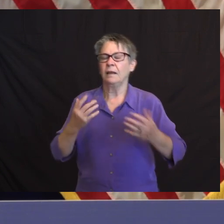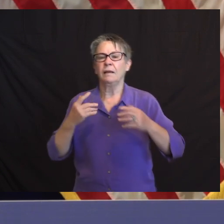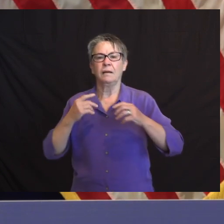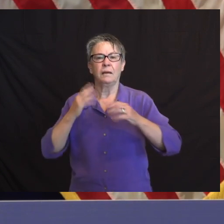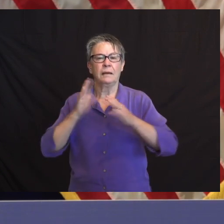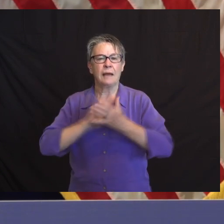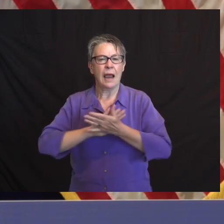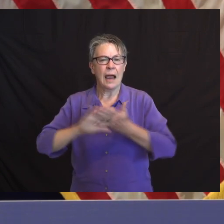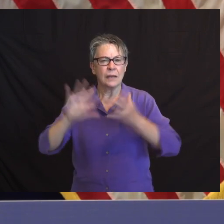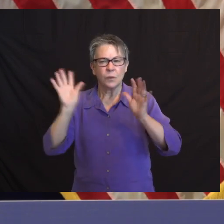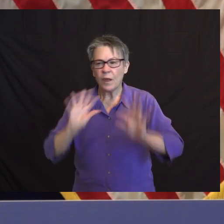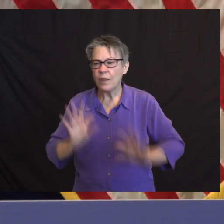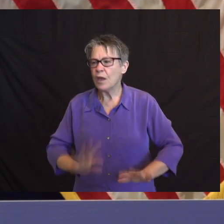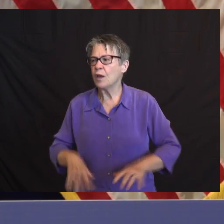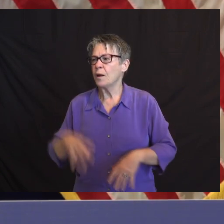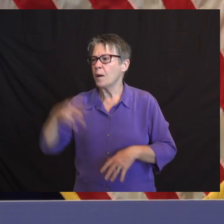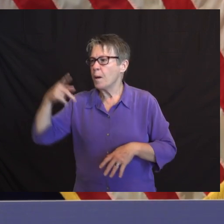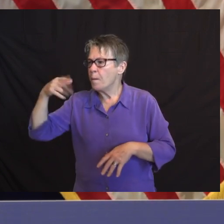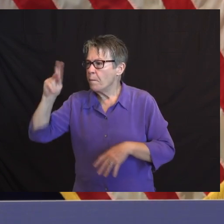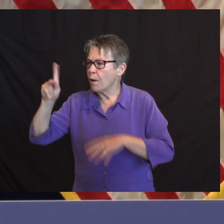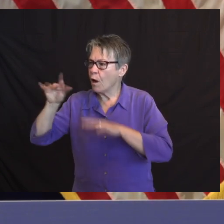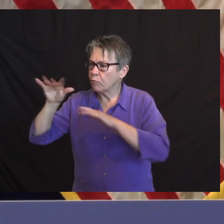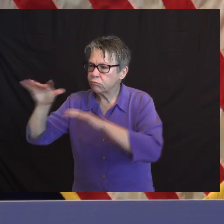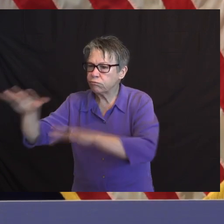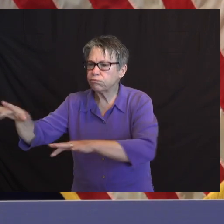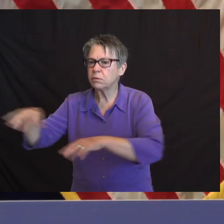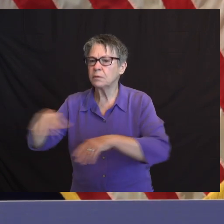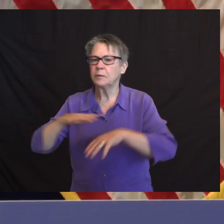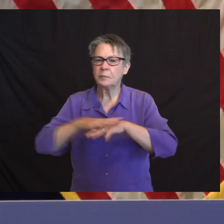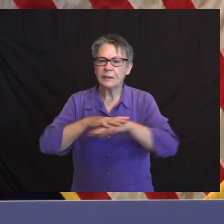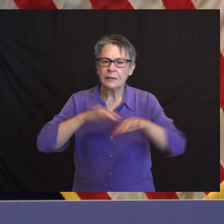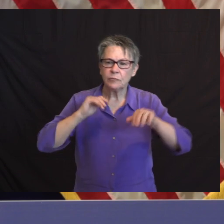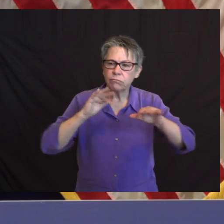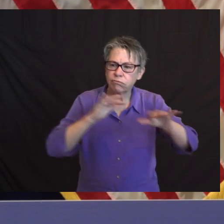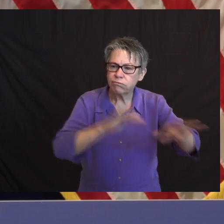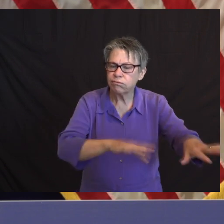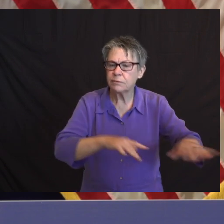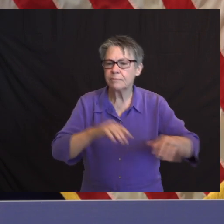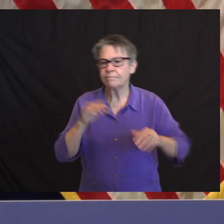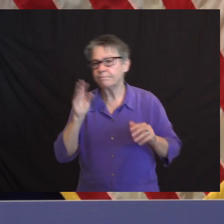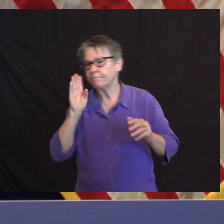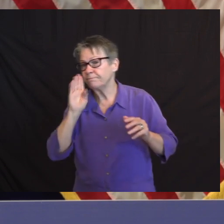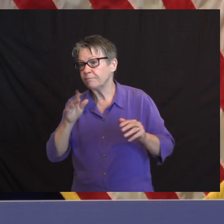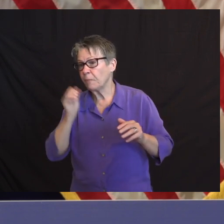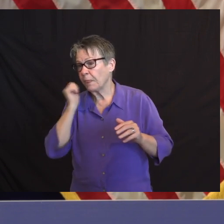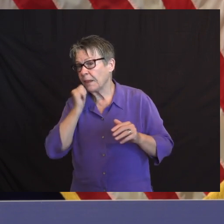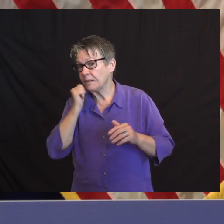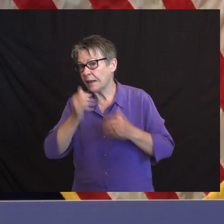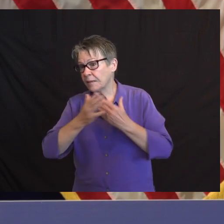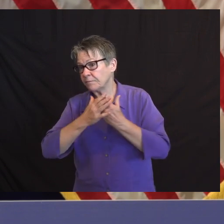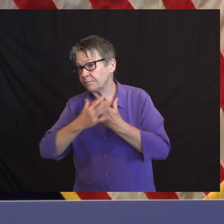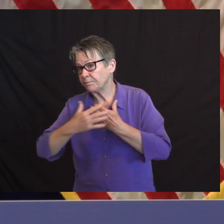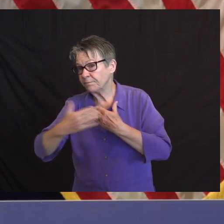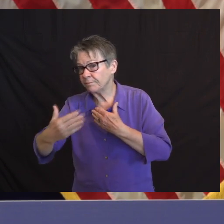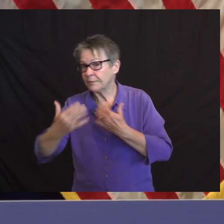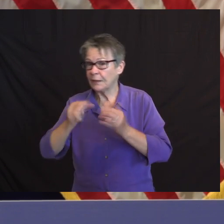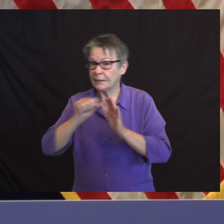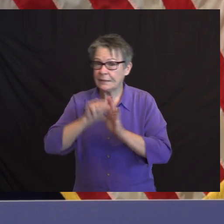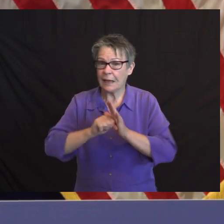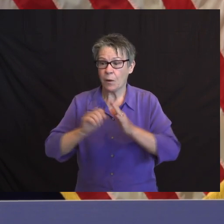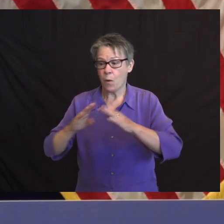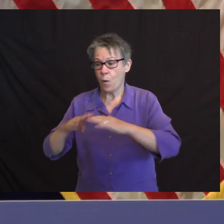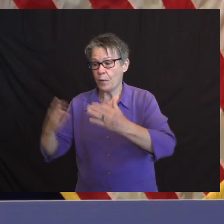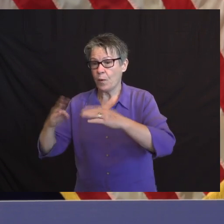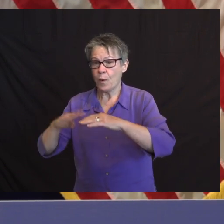other sort of day in and day out reality of dealing with COVID-19 and the state moving on its own, under its own steam